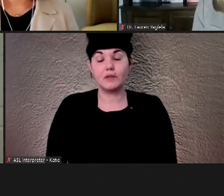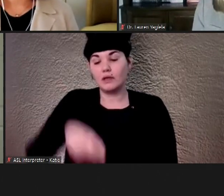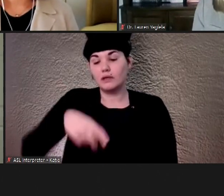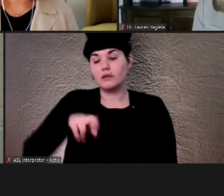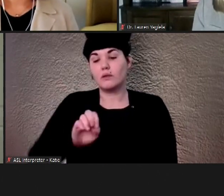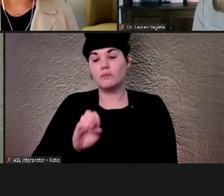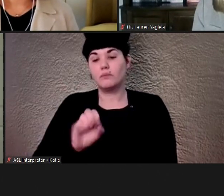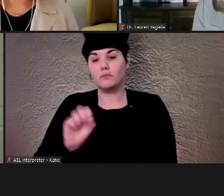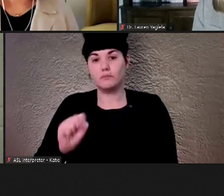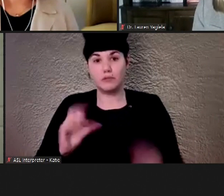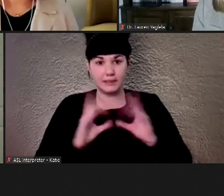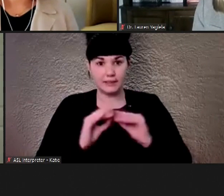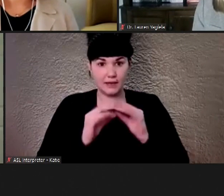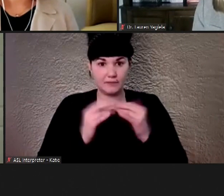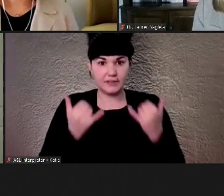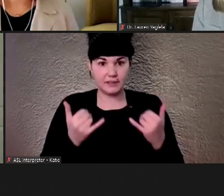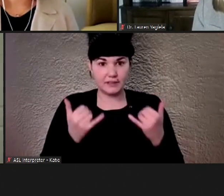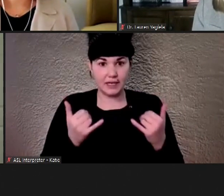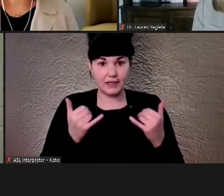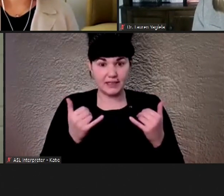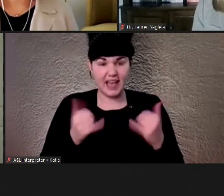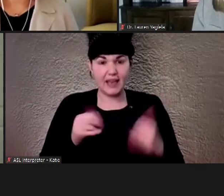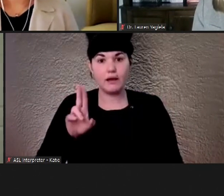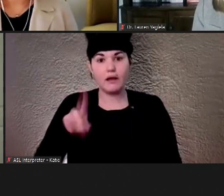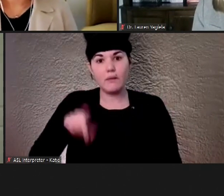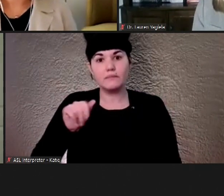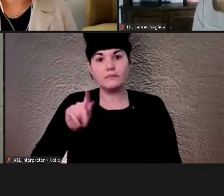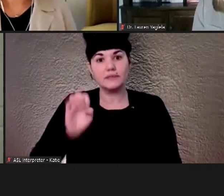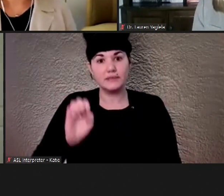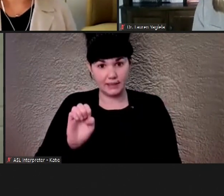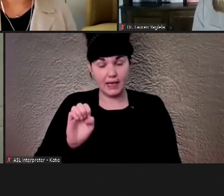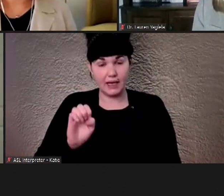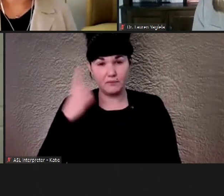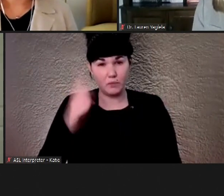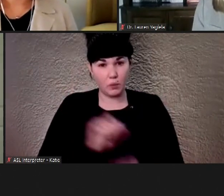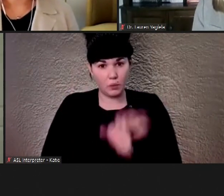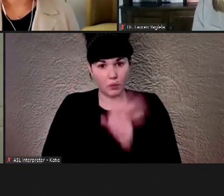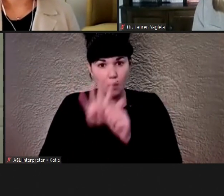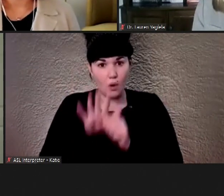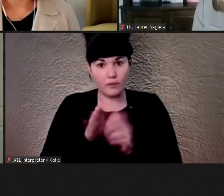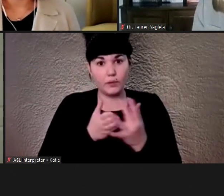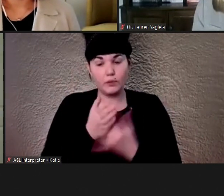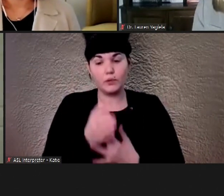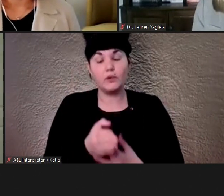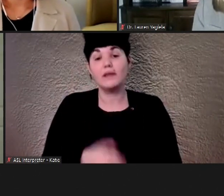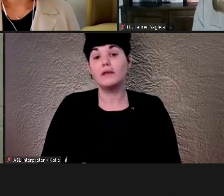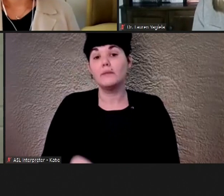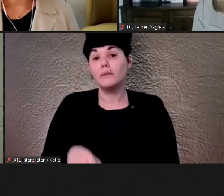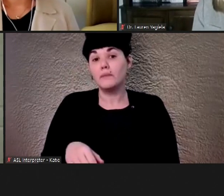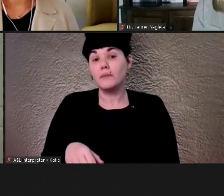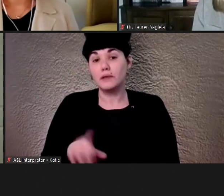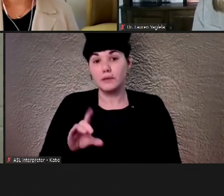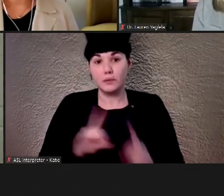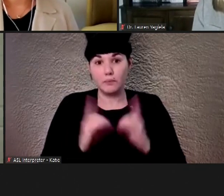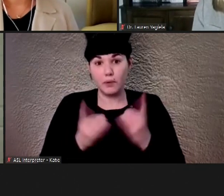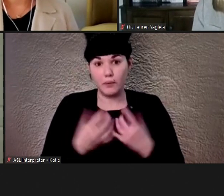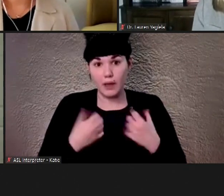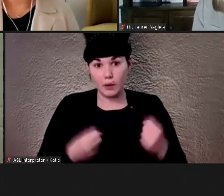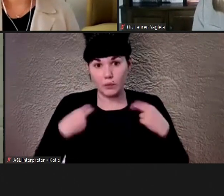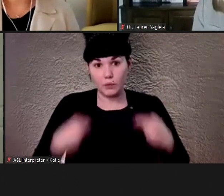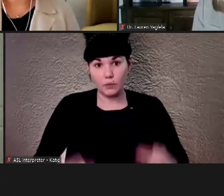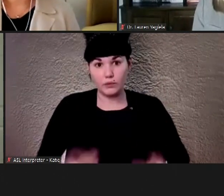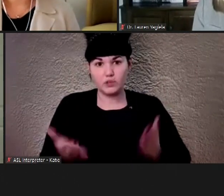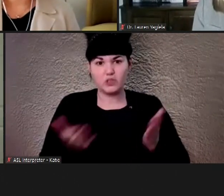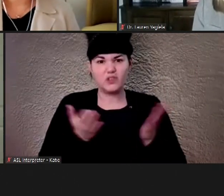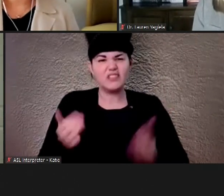conference with the Michigan Department of Health and Human Services. I am going to start with a few housekeeping items